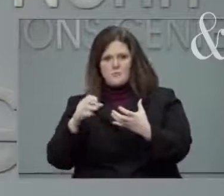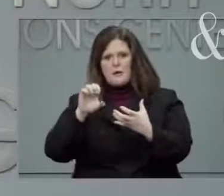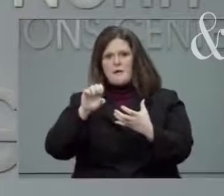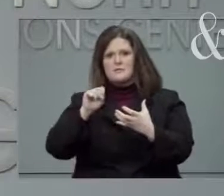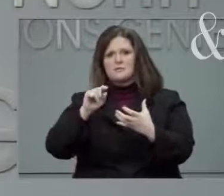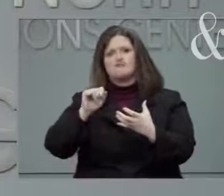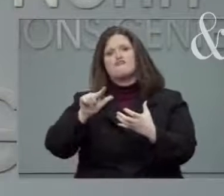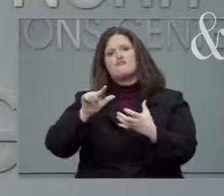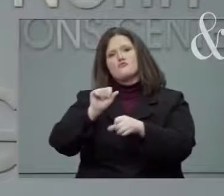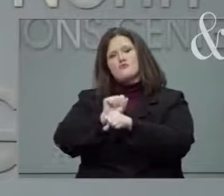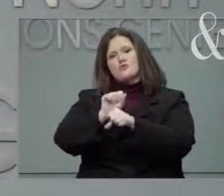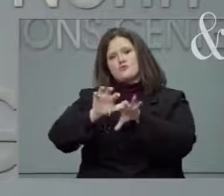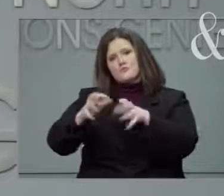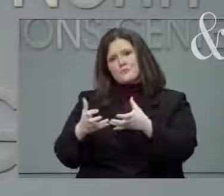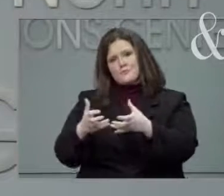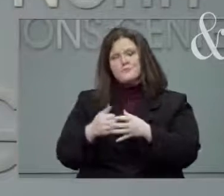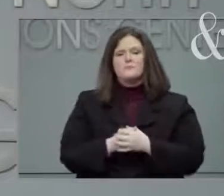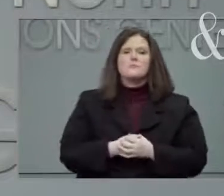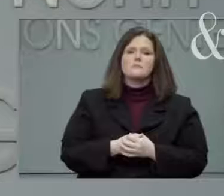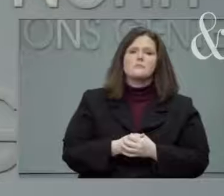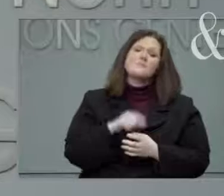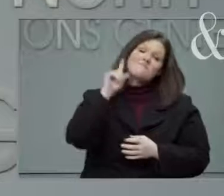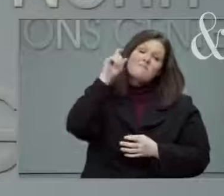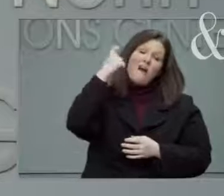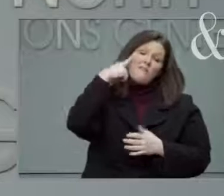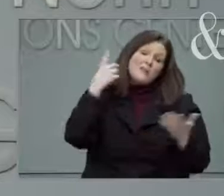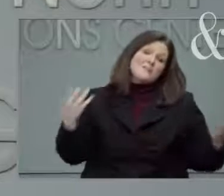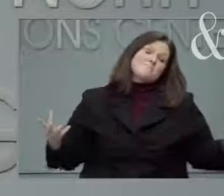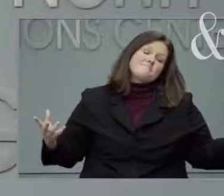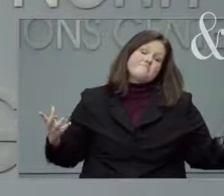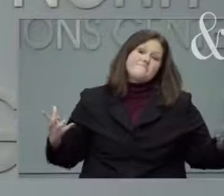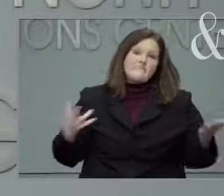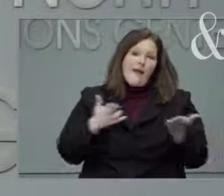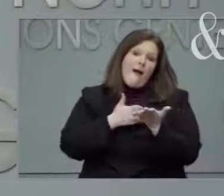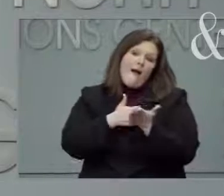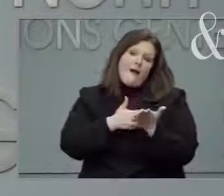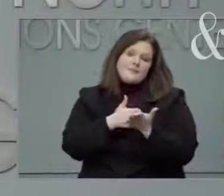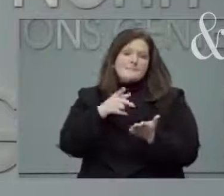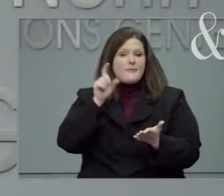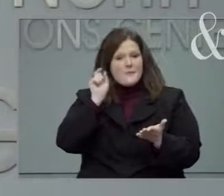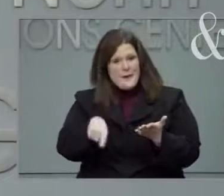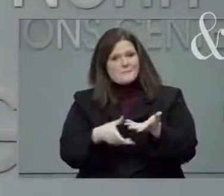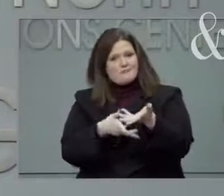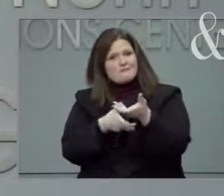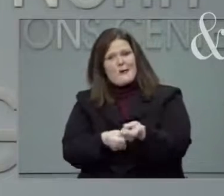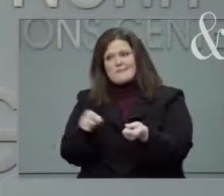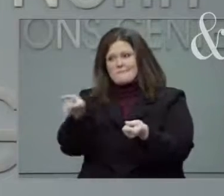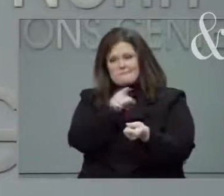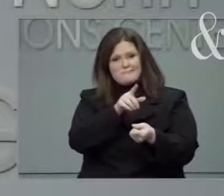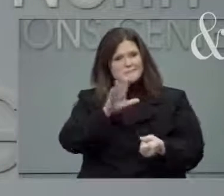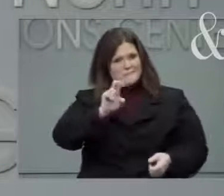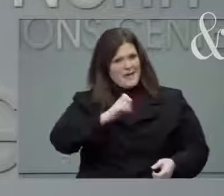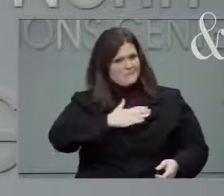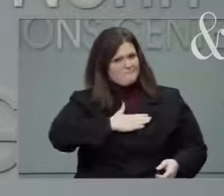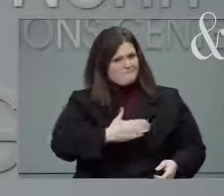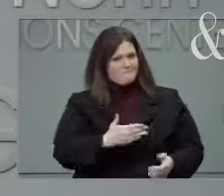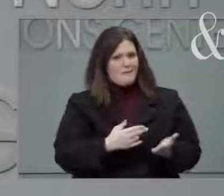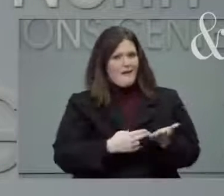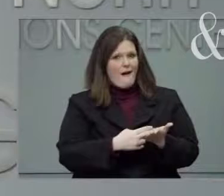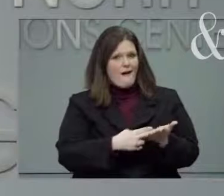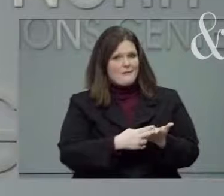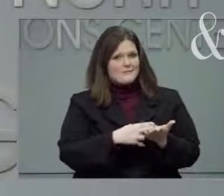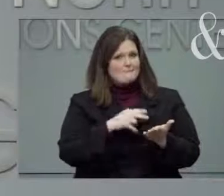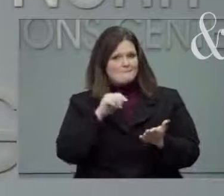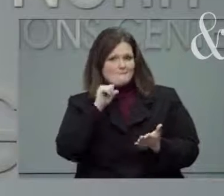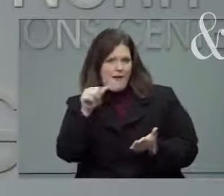eligible? Obviously, you're going to rely somewhat on people's honesty. We're also going to be having,